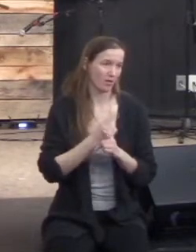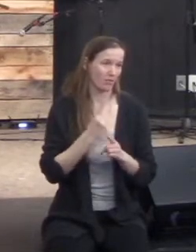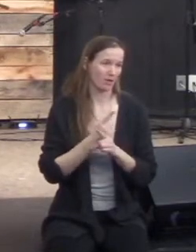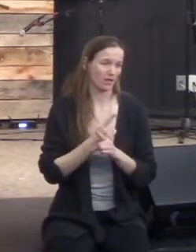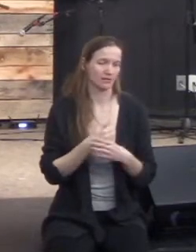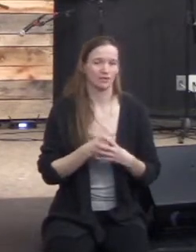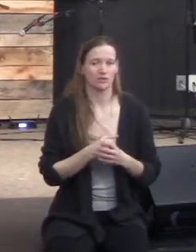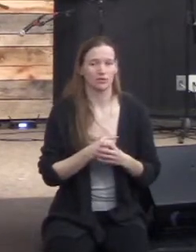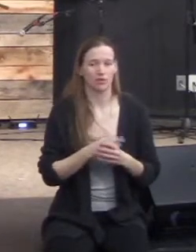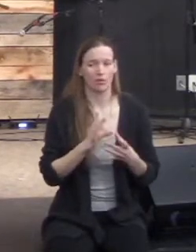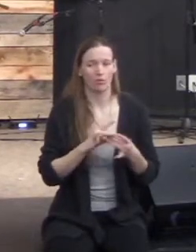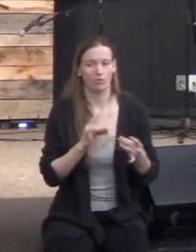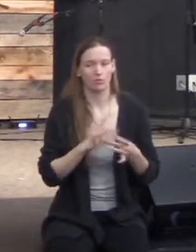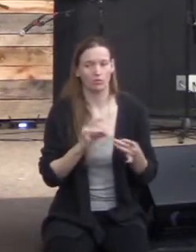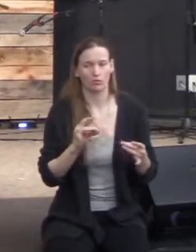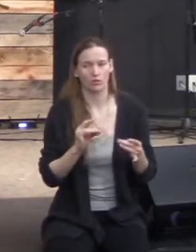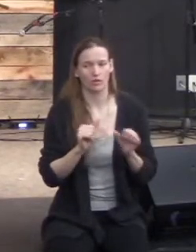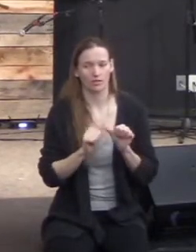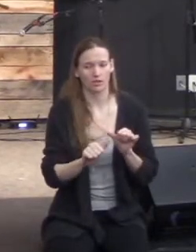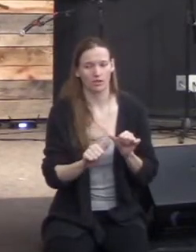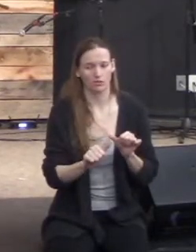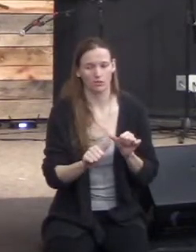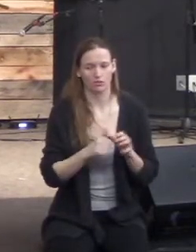You know, the story goes on.